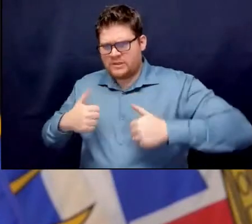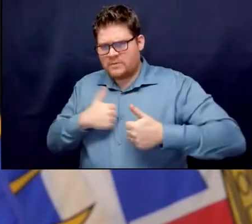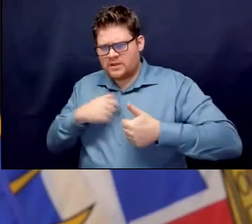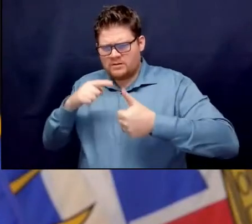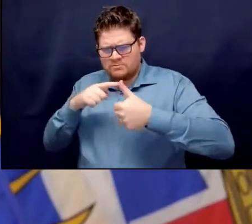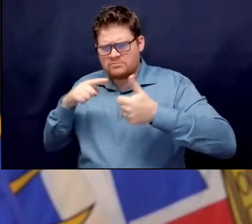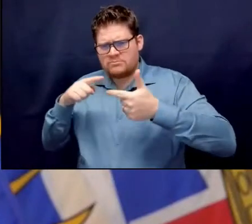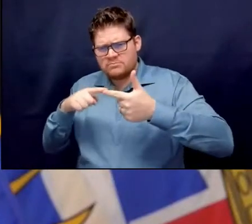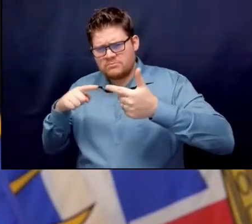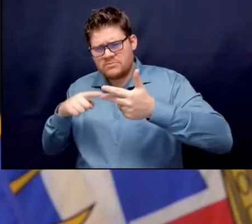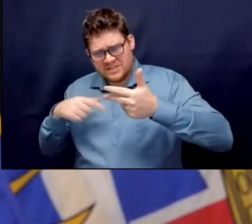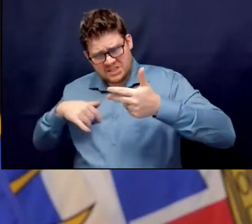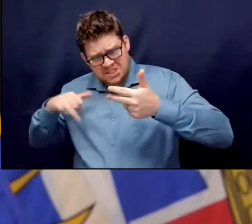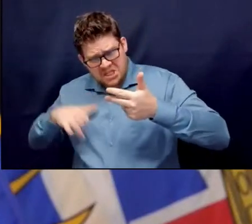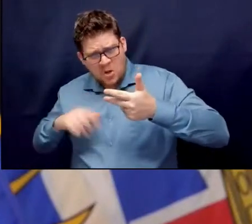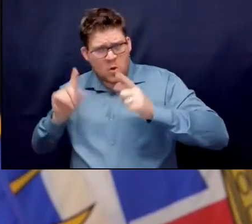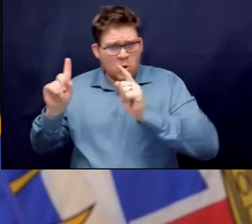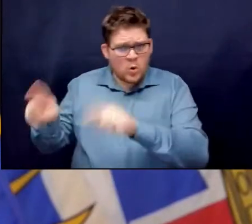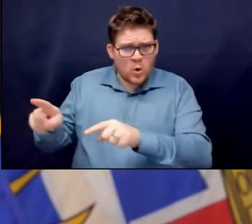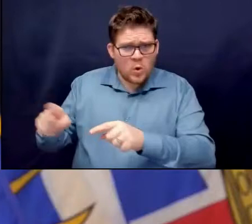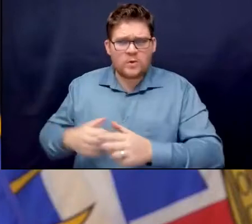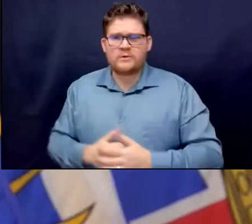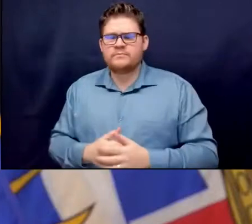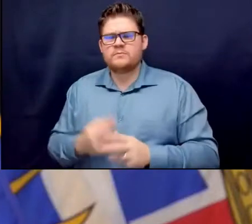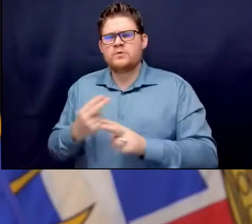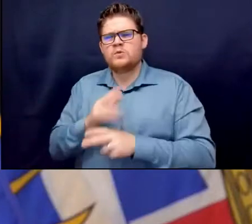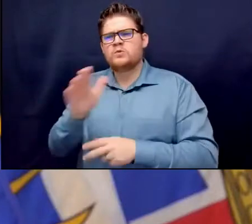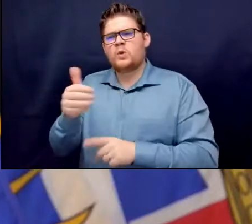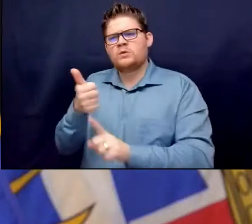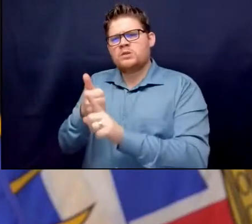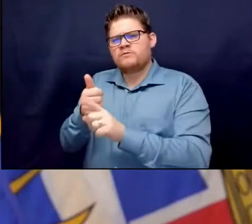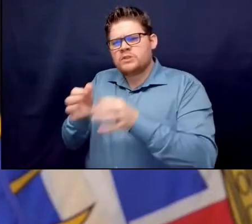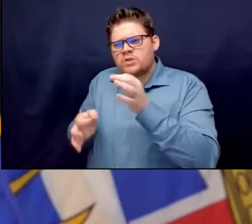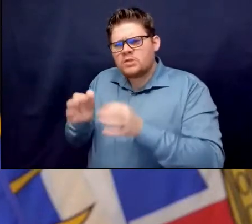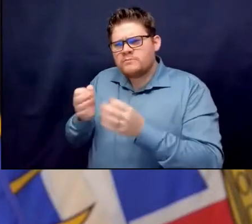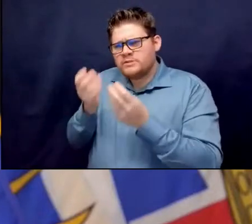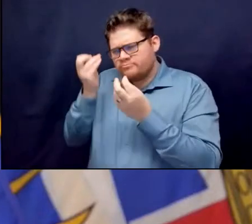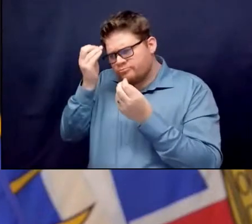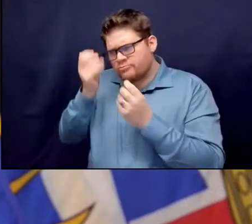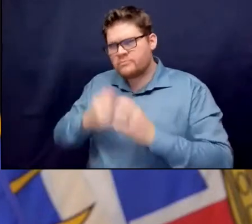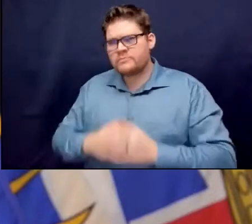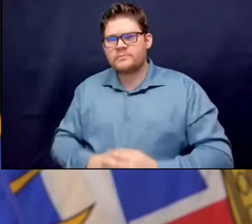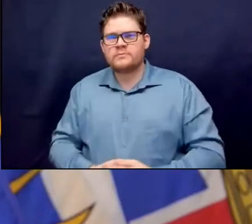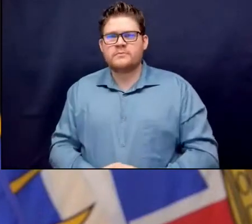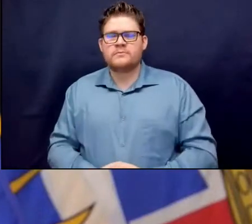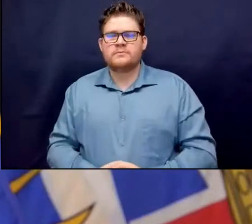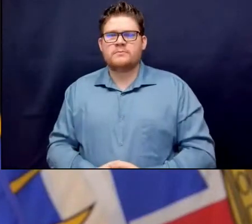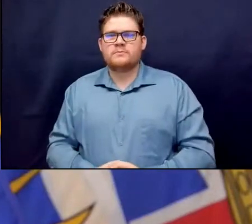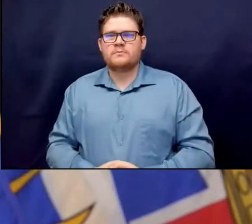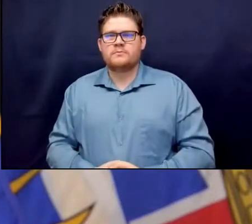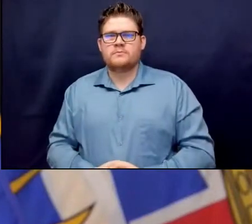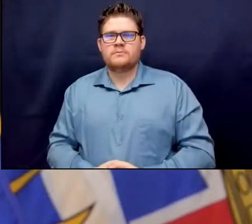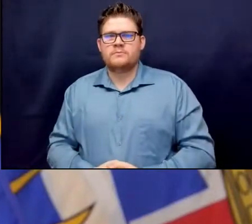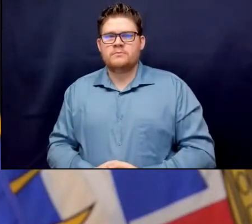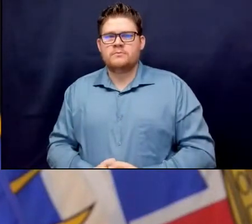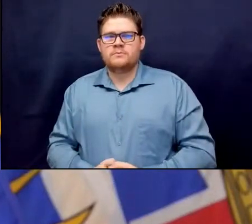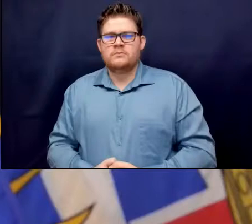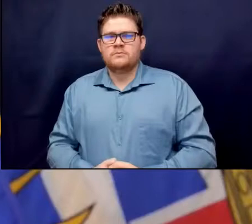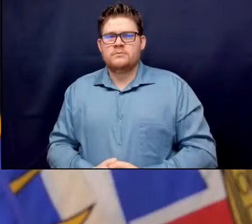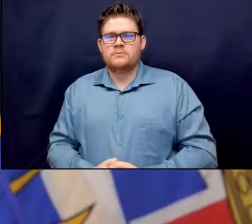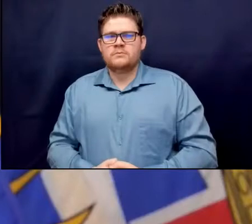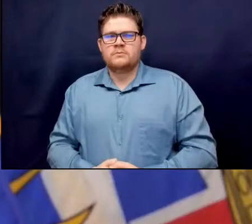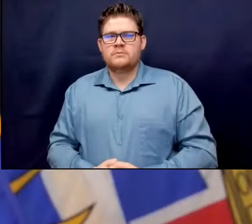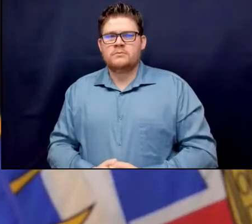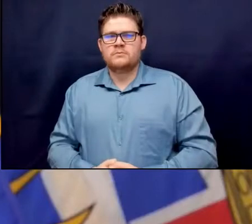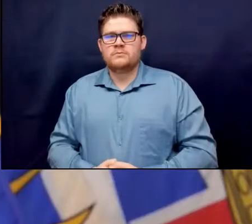families who are in that category as well. We will, of course, to continue to monitor